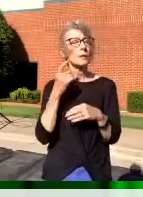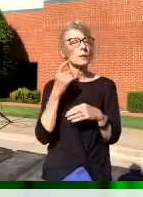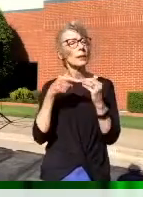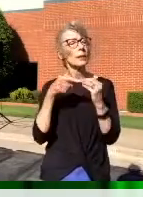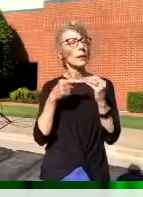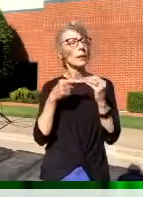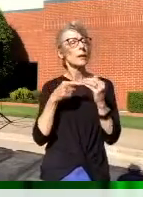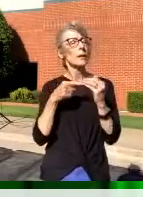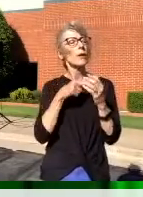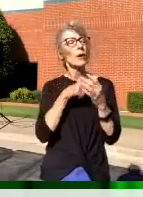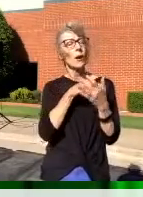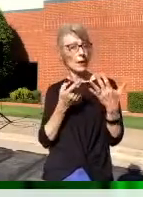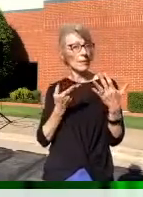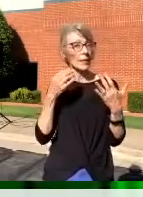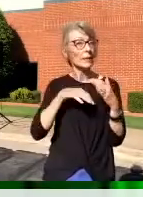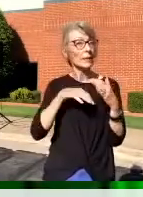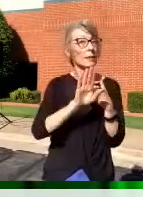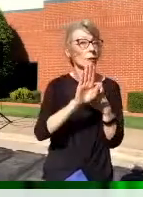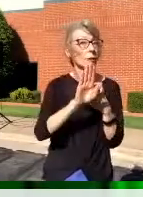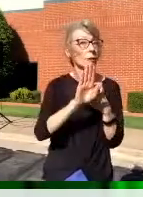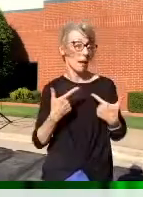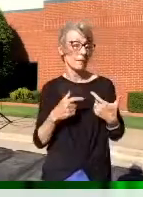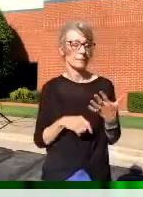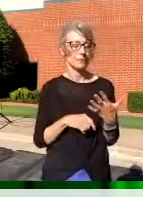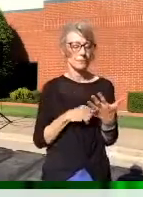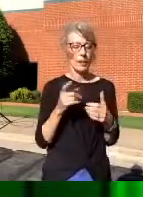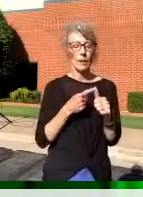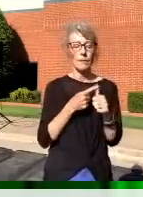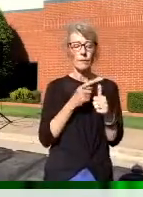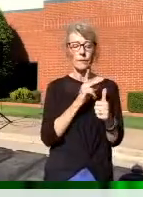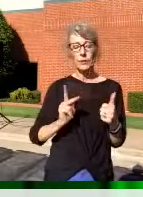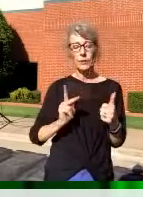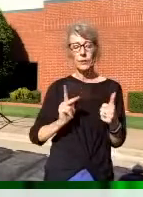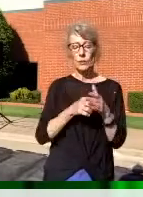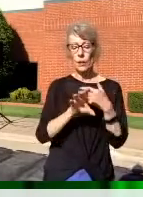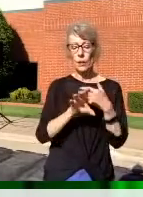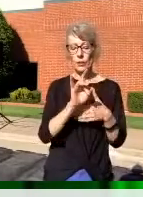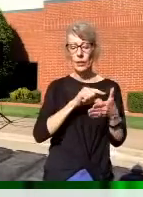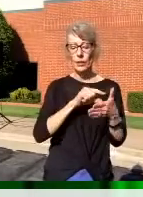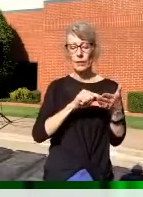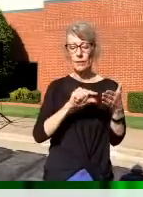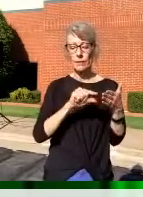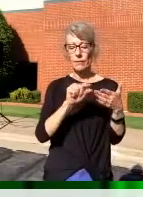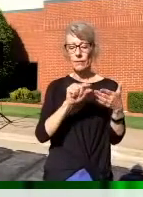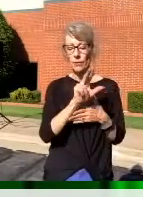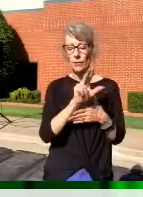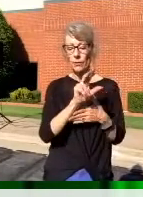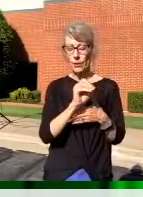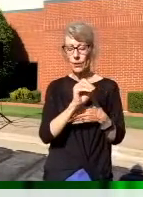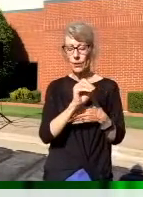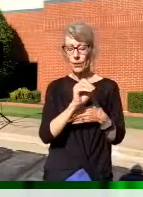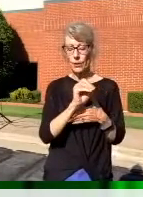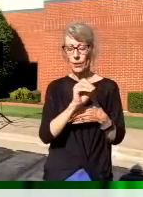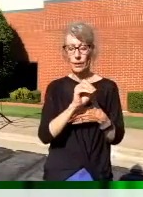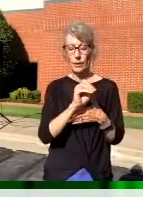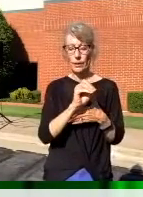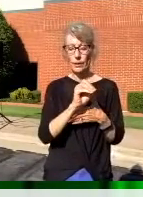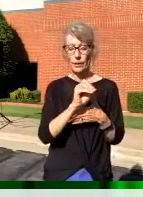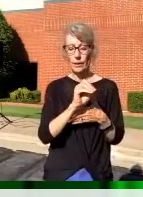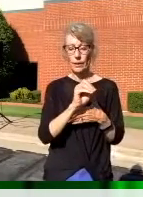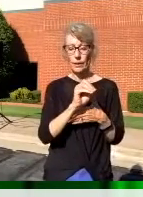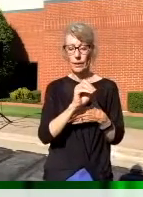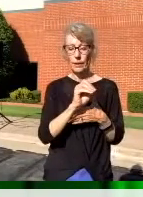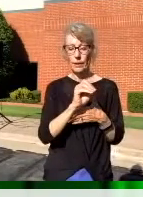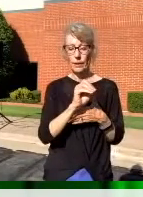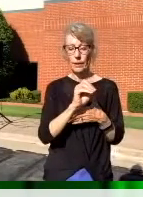go. These are all in 1 Kings 8. Starting in verse 30, Solomon says this: God, hear from heaven your dwelling place, and